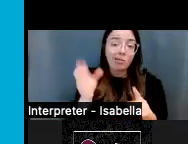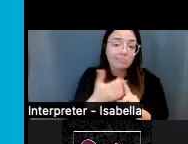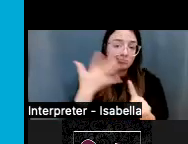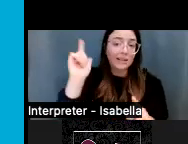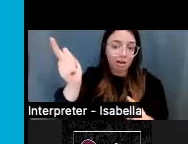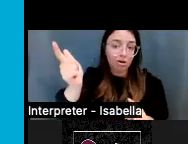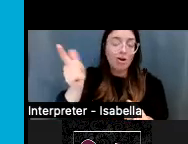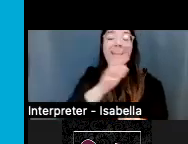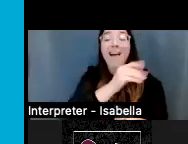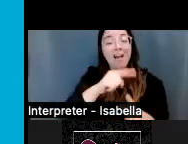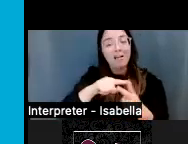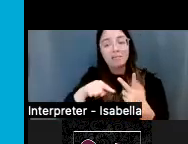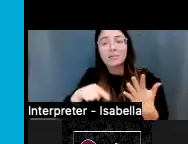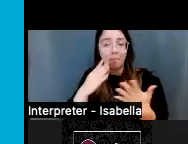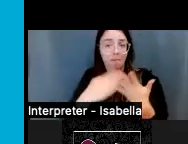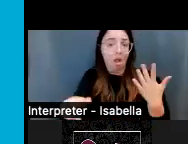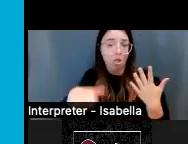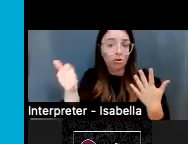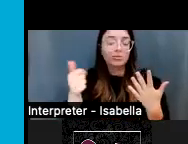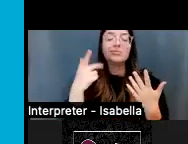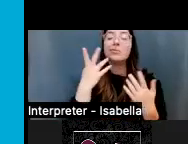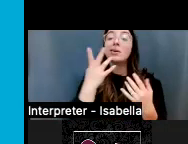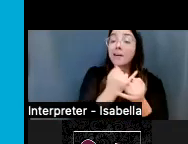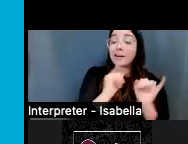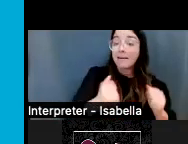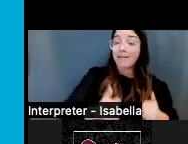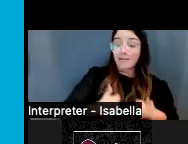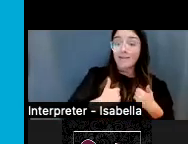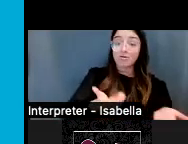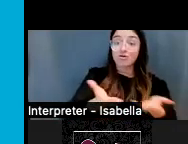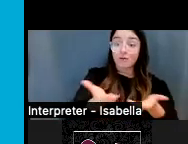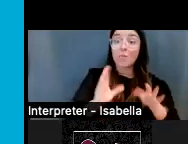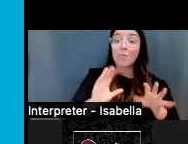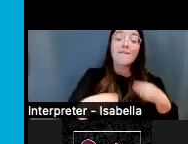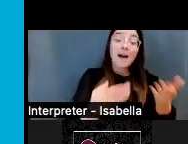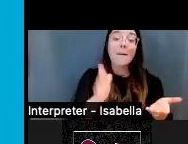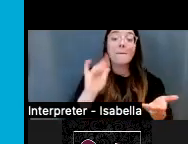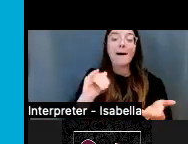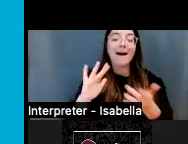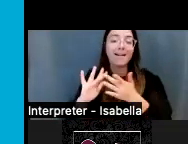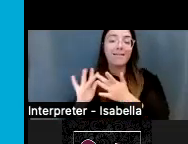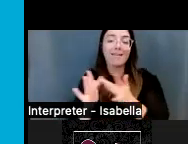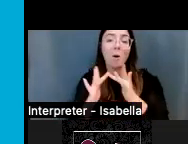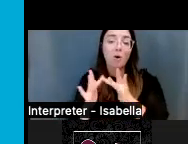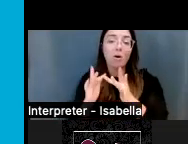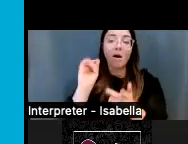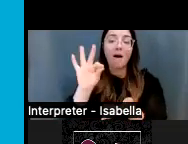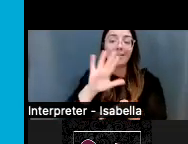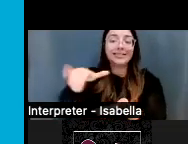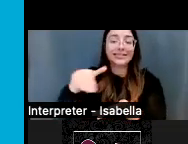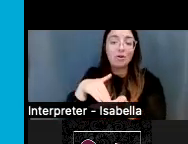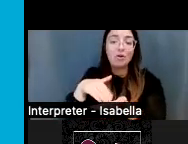are also services, independent living services, that are provided by the Network of Centers for Independent Living,